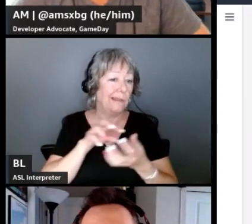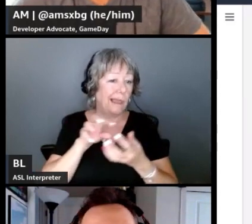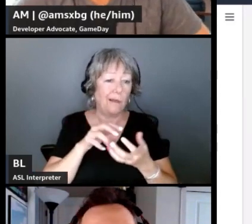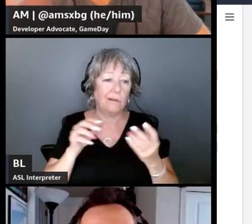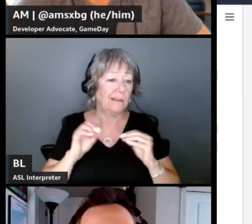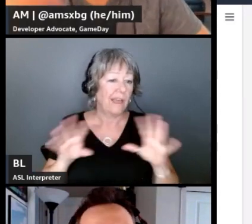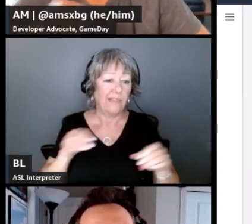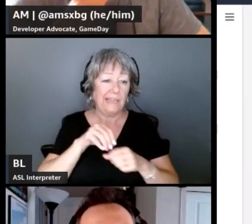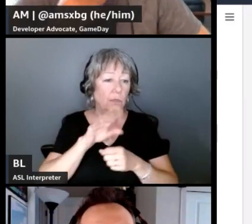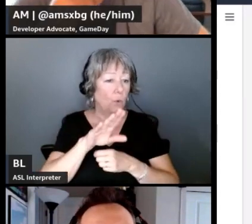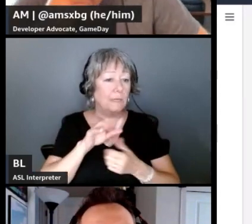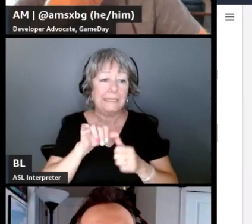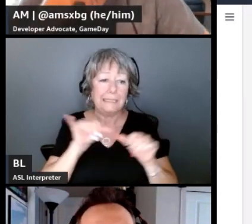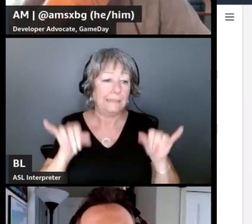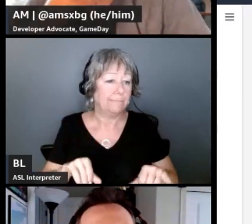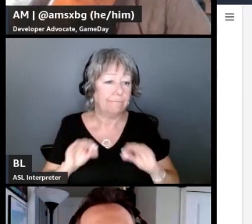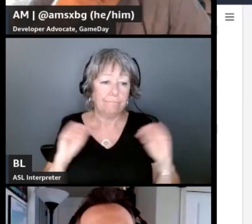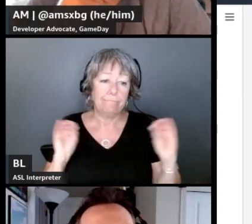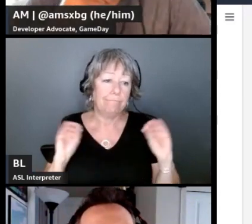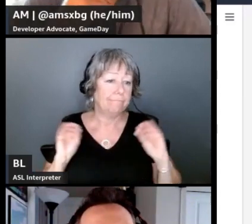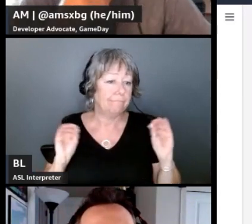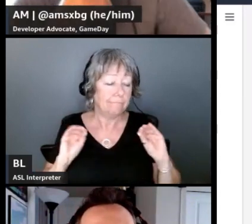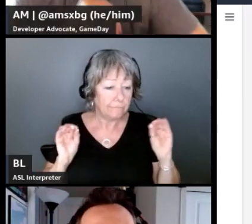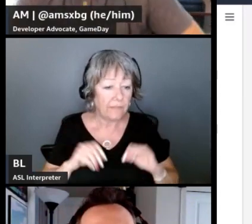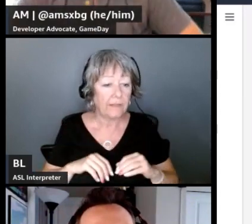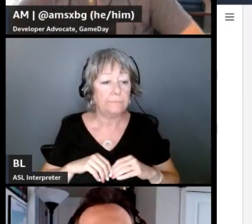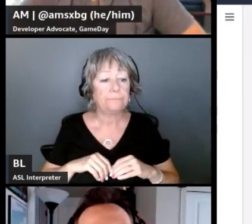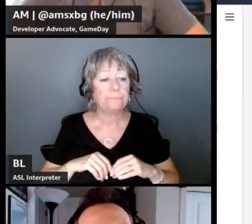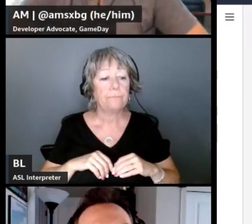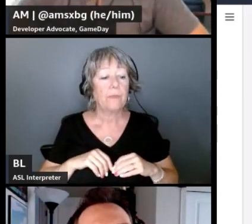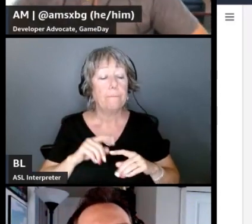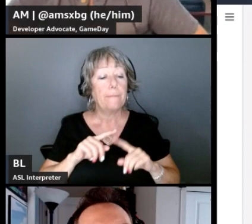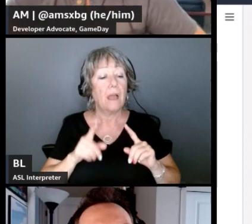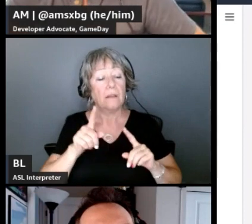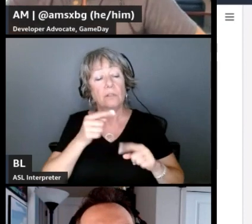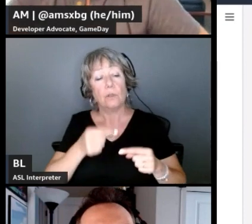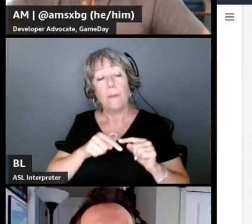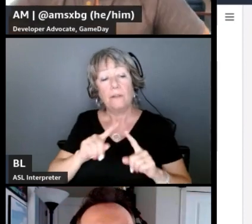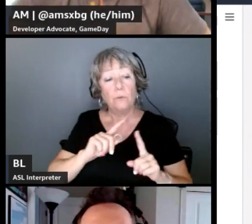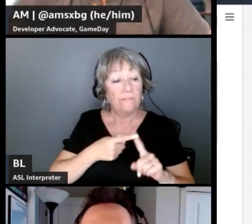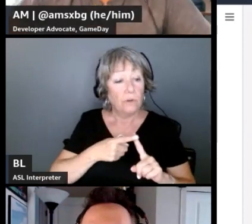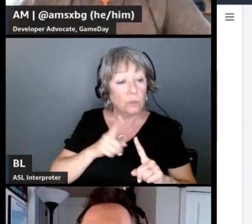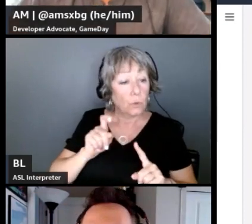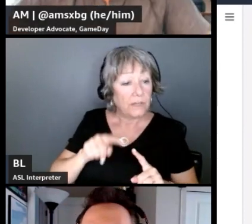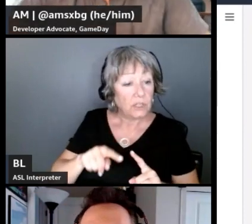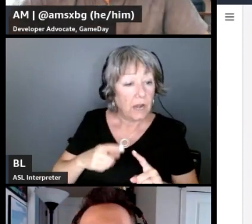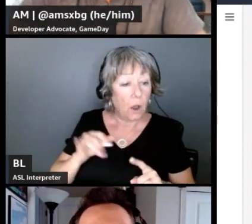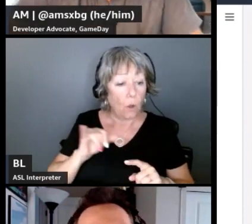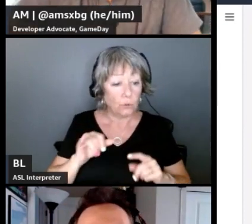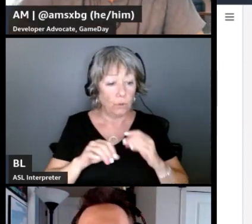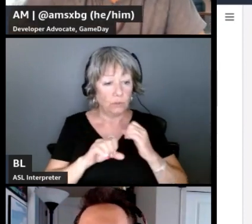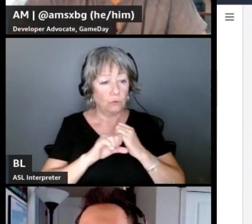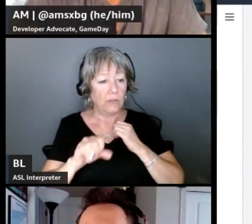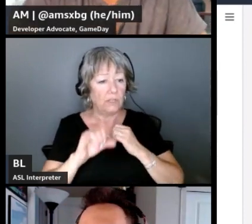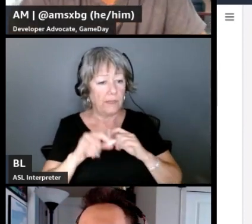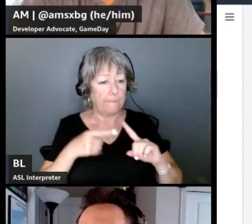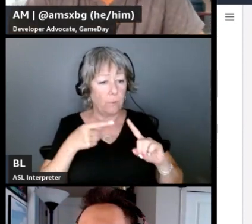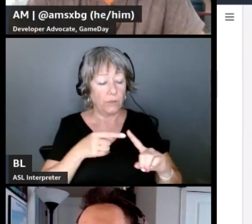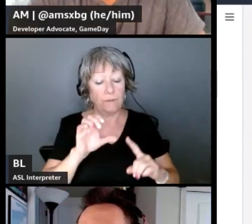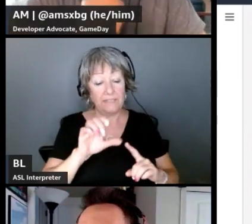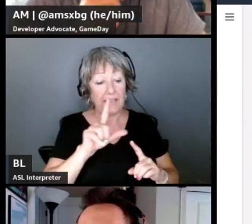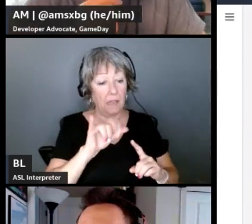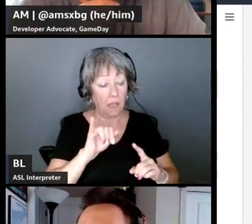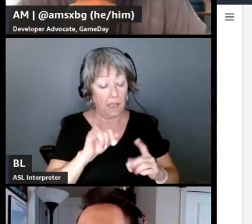own system. That's right. Yeah, but the first question I would also stretch out that point is not only you have like the CLI and the